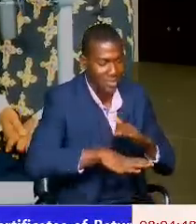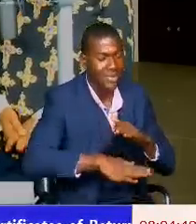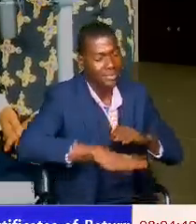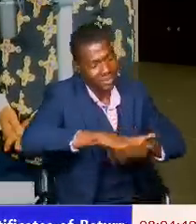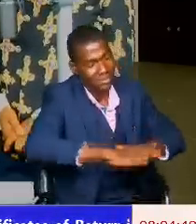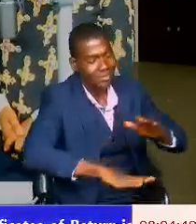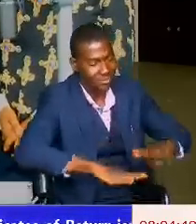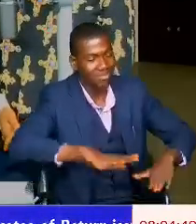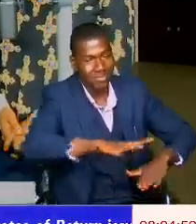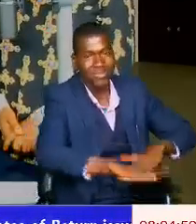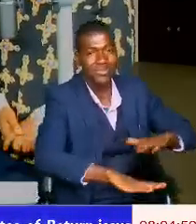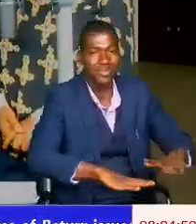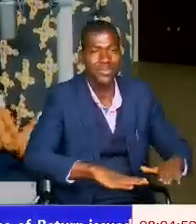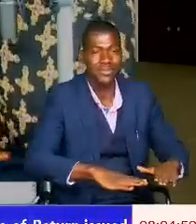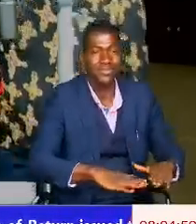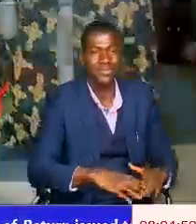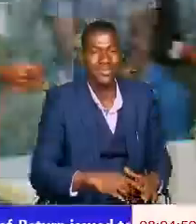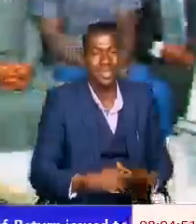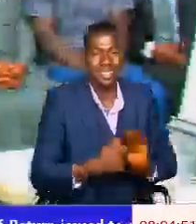Yes, sir.